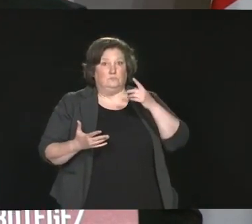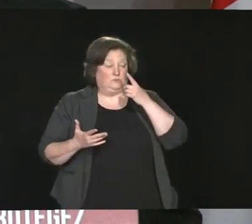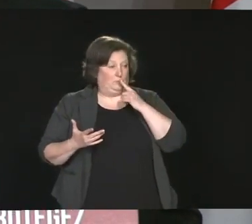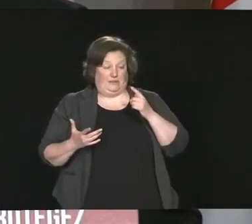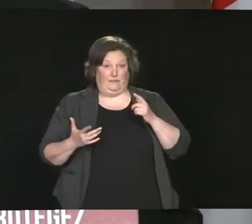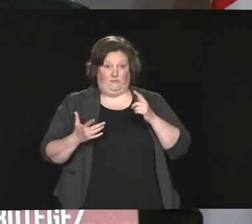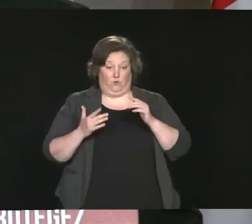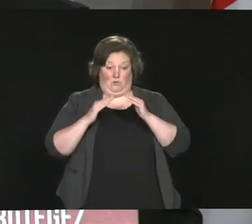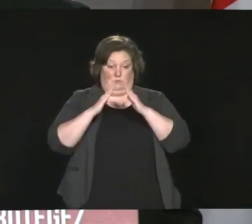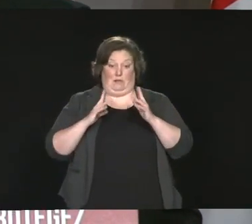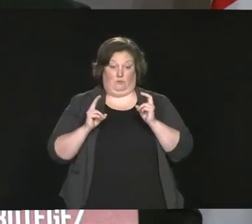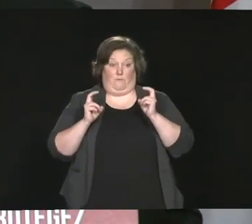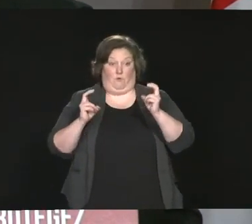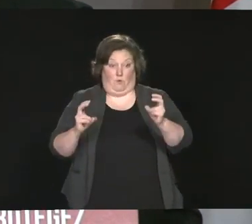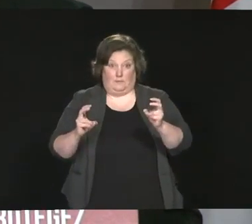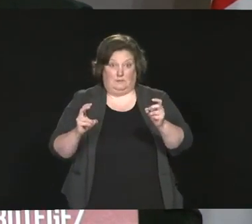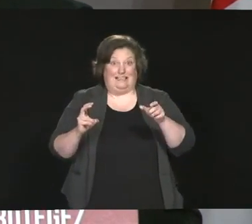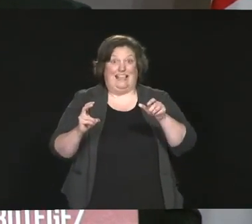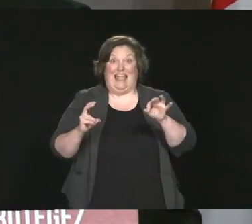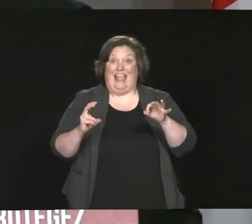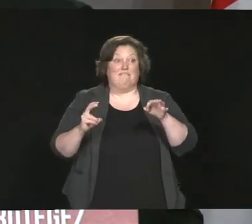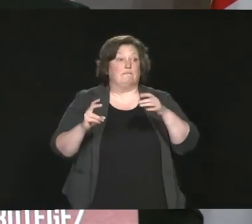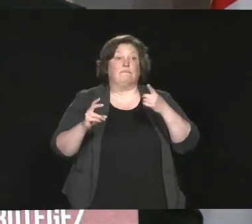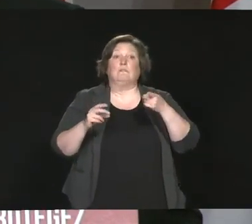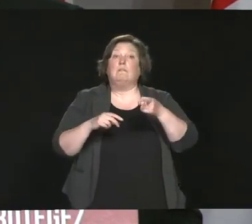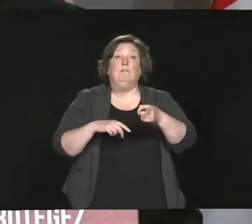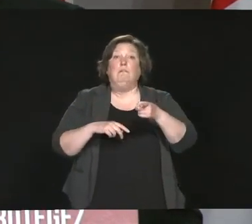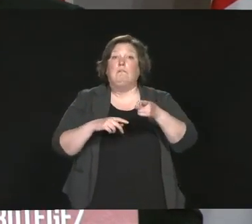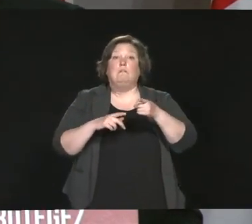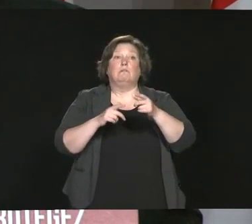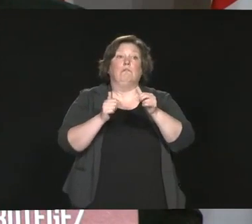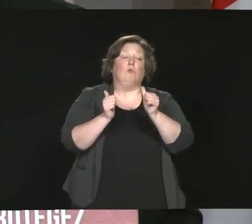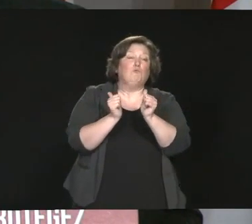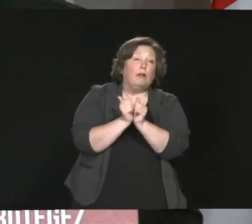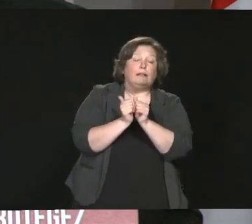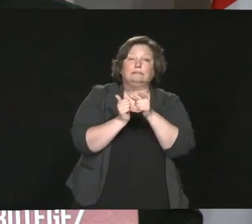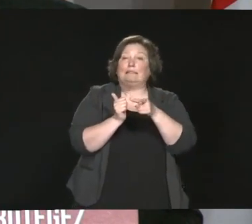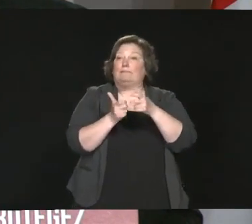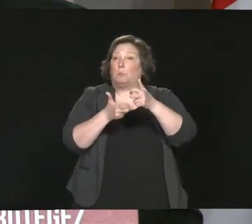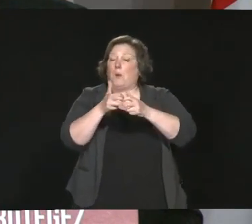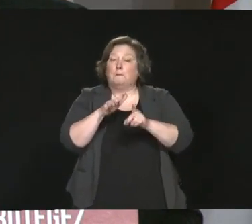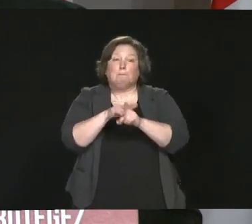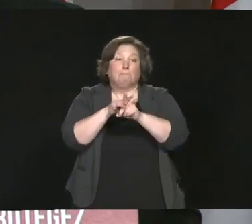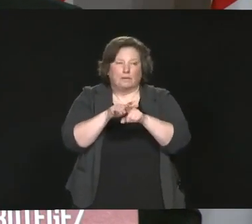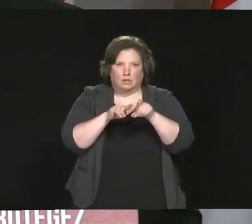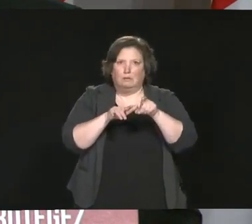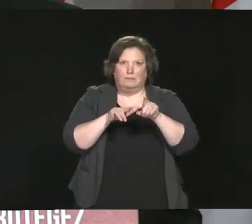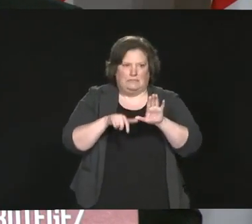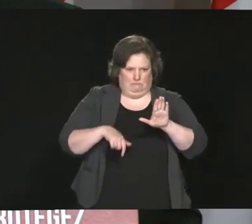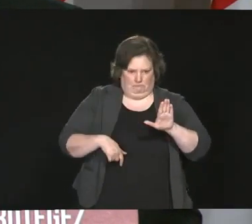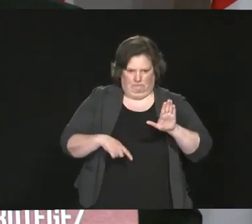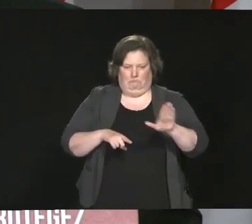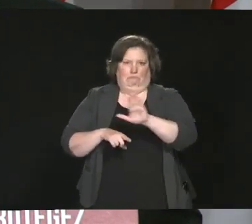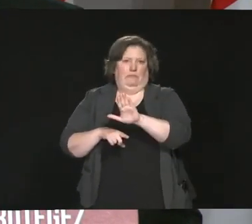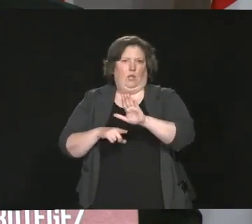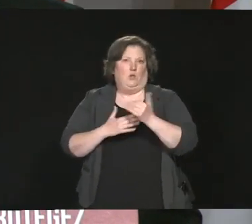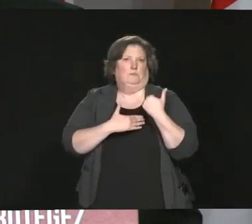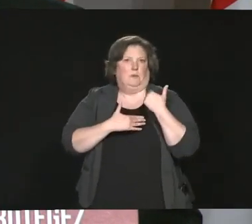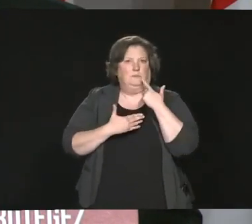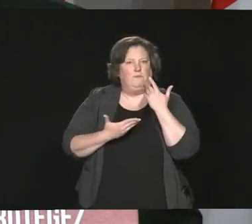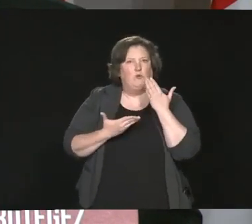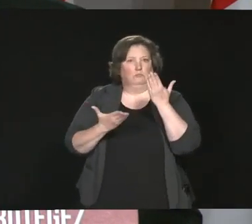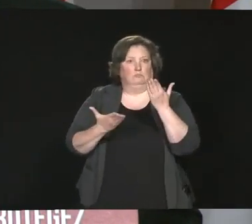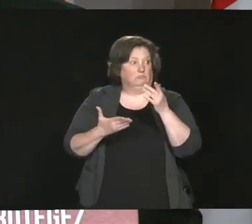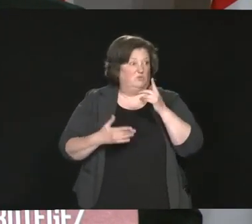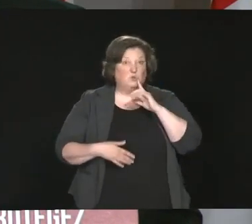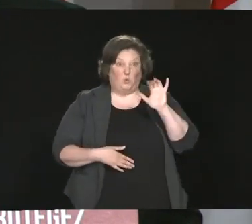forward. That information about the charges being laid were not brought to our attention until